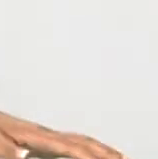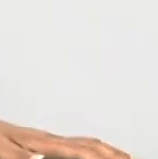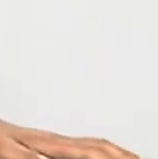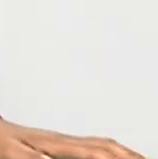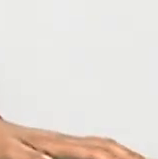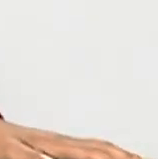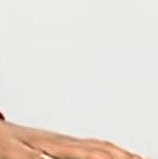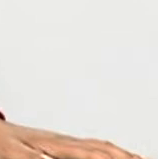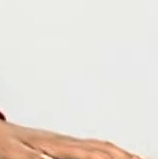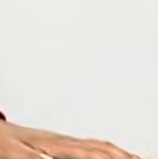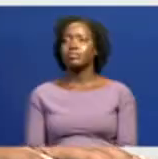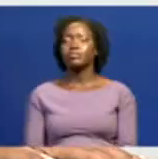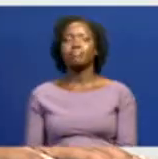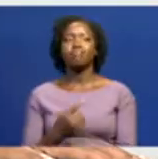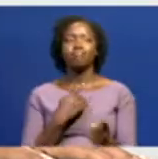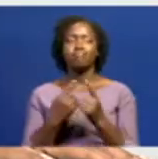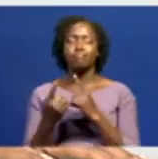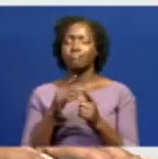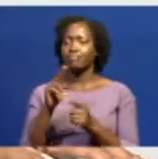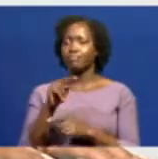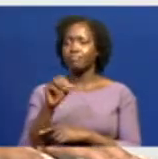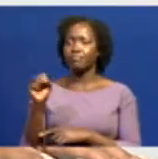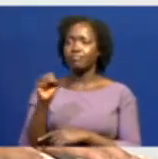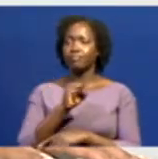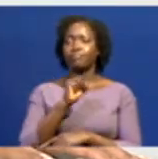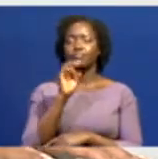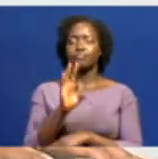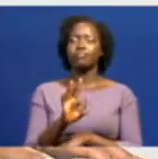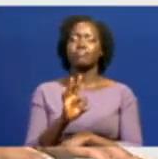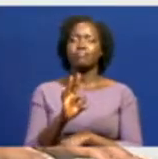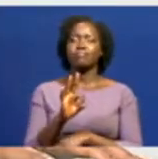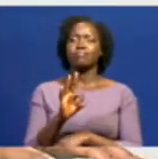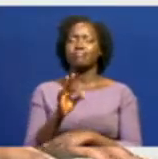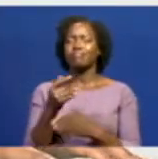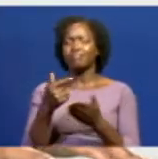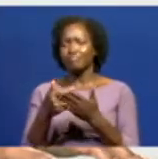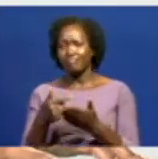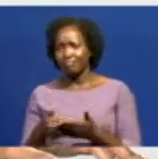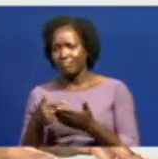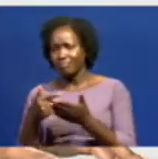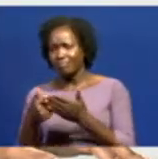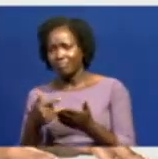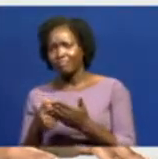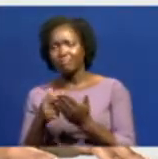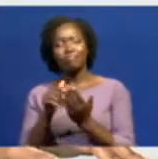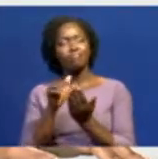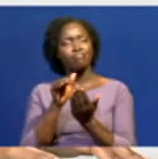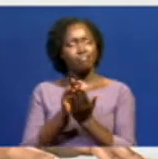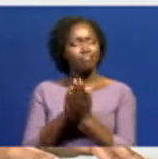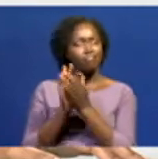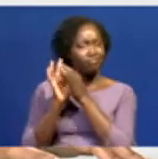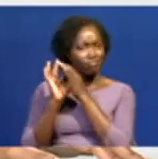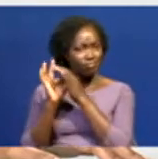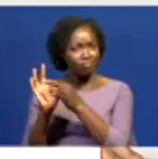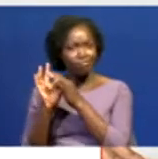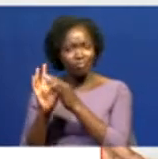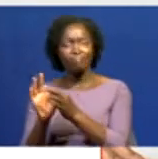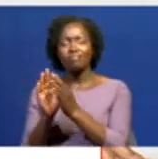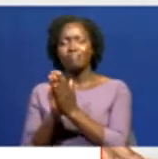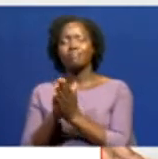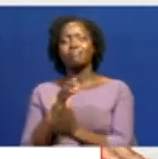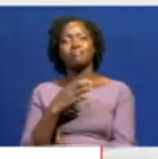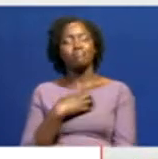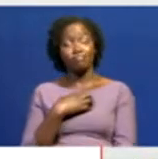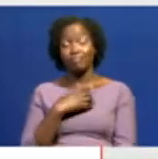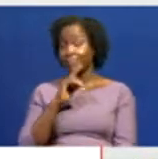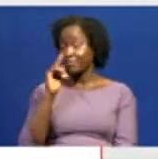Well, there has been talk on NSSF, and this has brought a discussion on the saving culture and pension